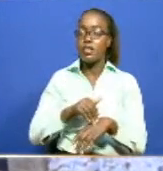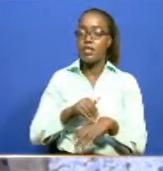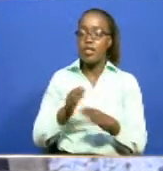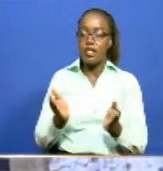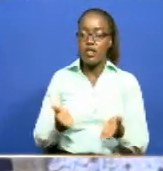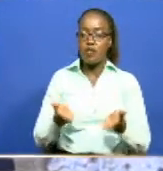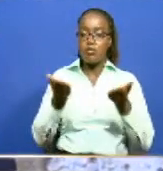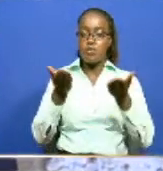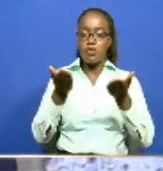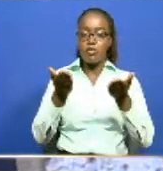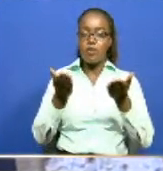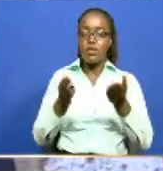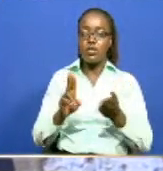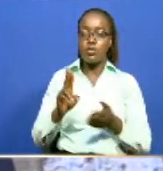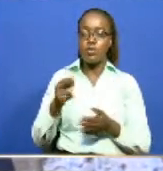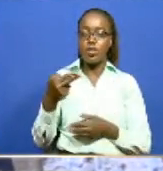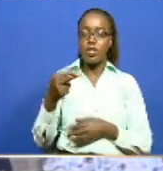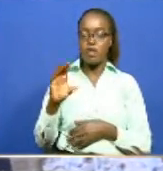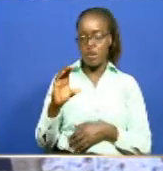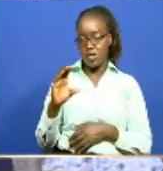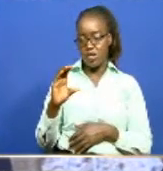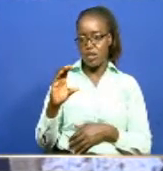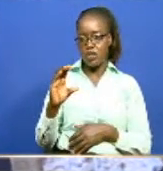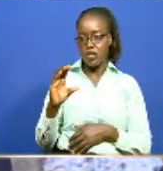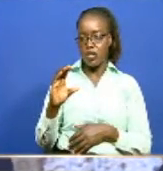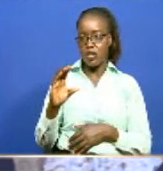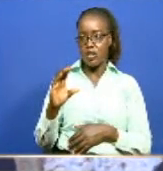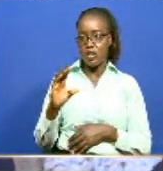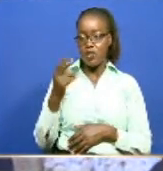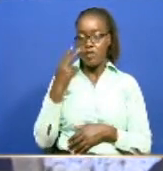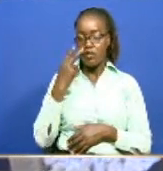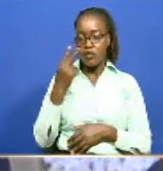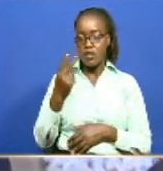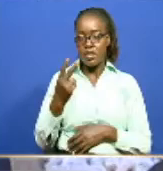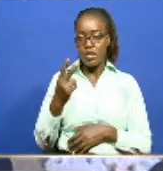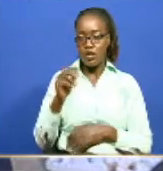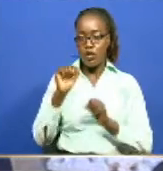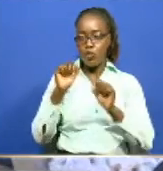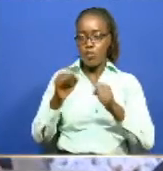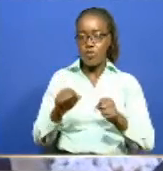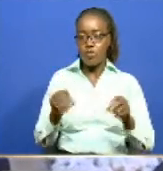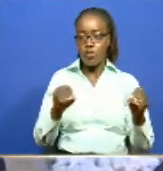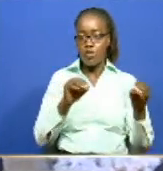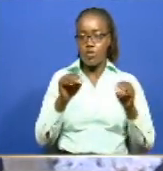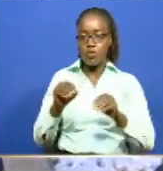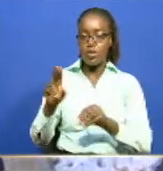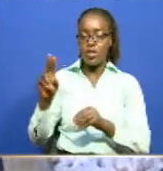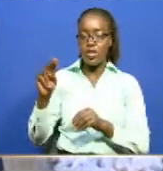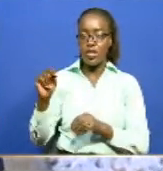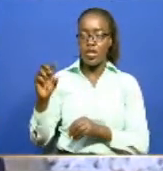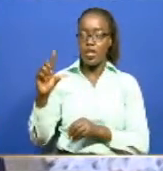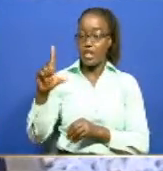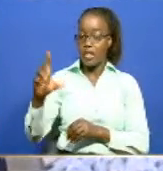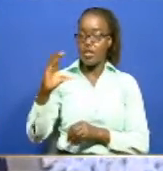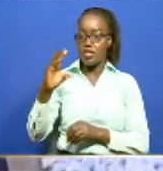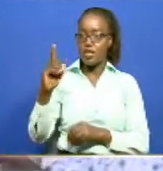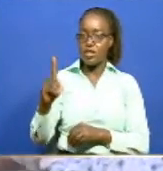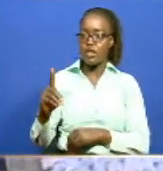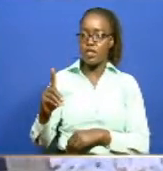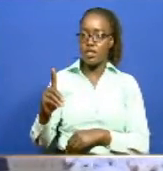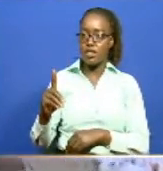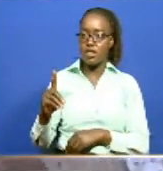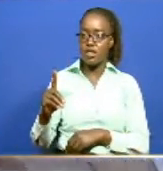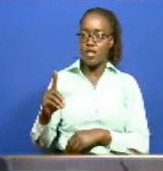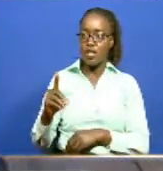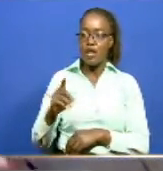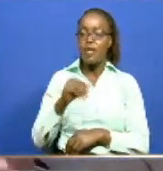enhancement of UHC. We have already seen that we can be able to put the NCDs, the